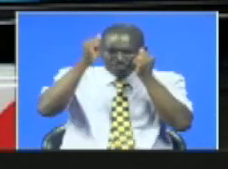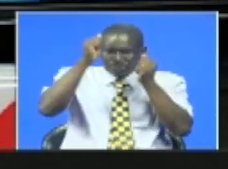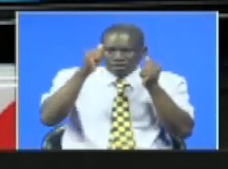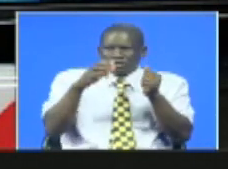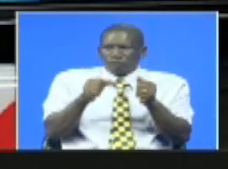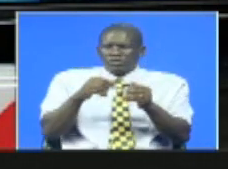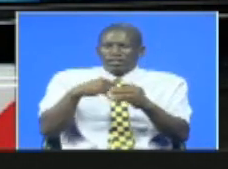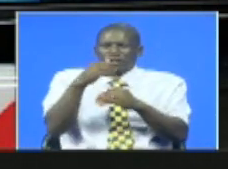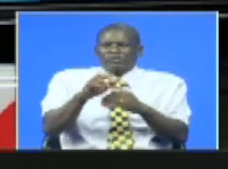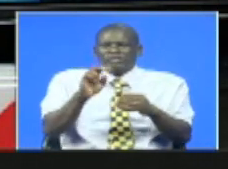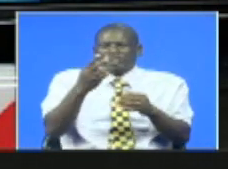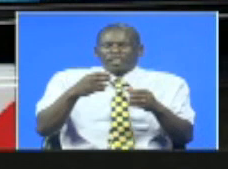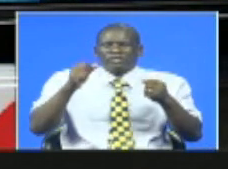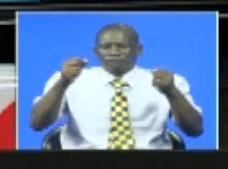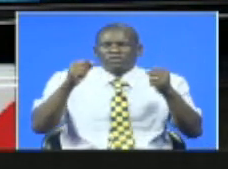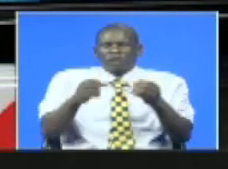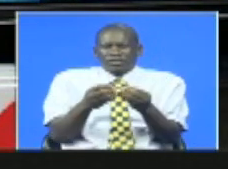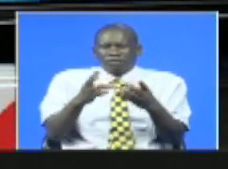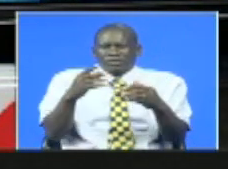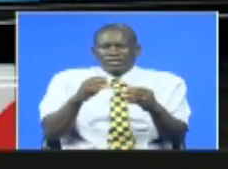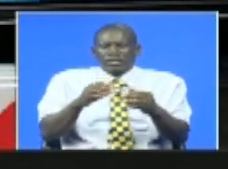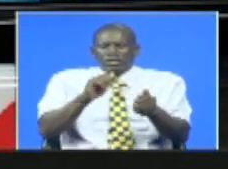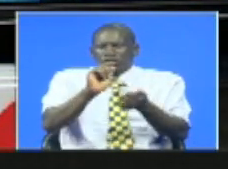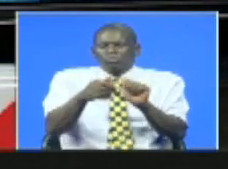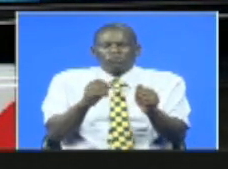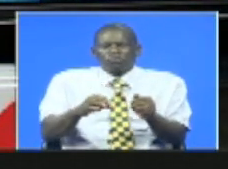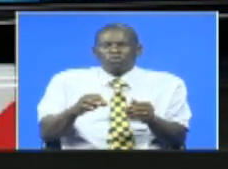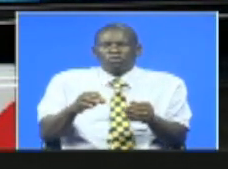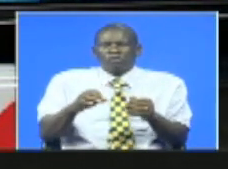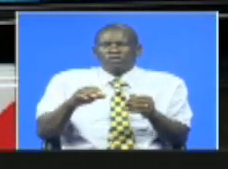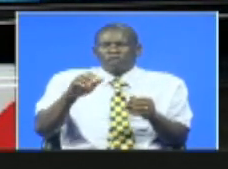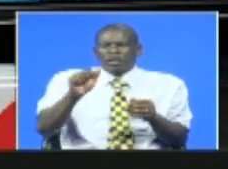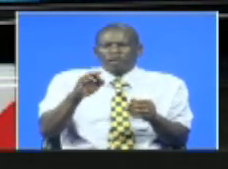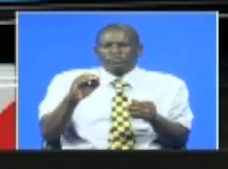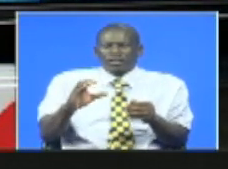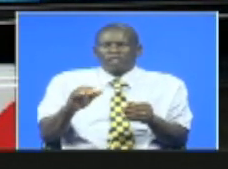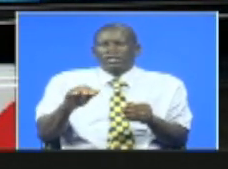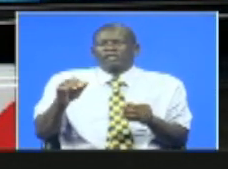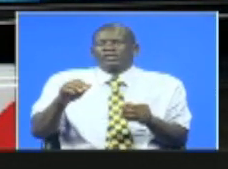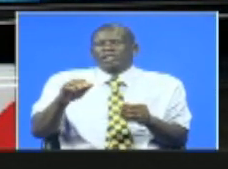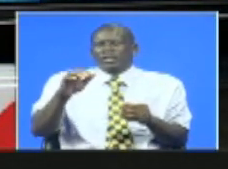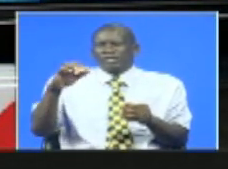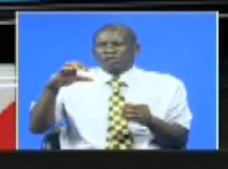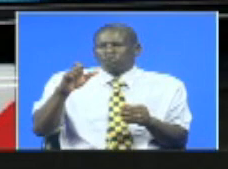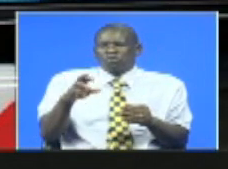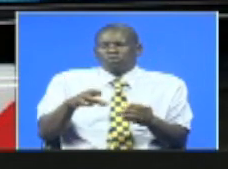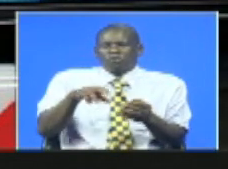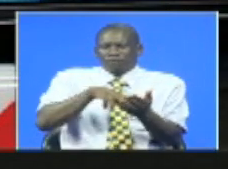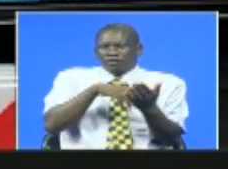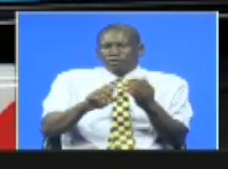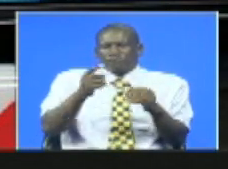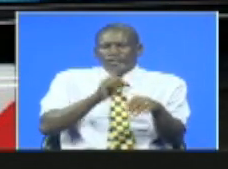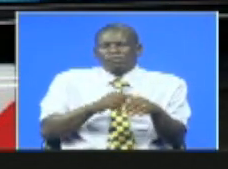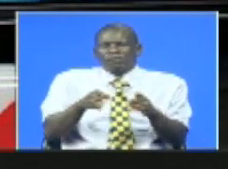on the back of a second victory in as many matches for Ingwe. 15-time champions Gor Mahia suffered their first loss of the season as defending champions